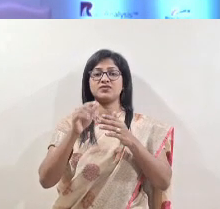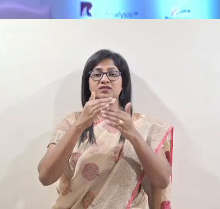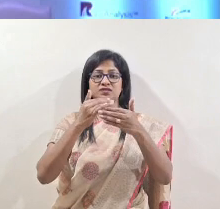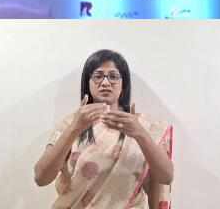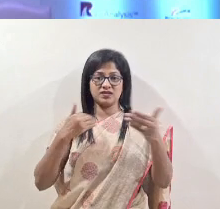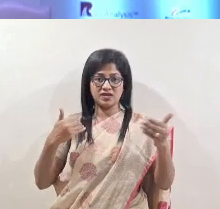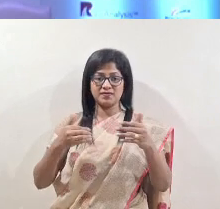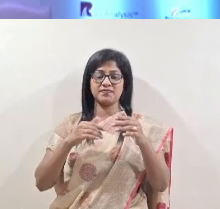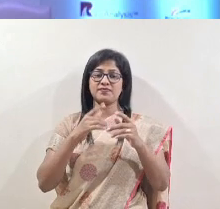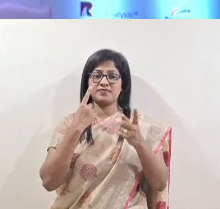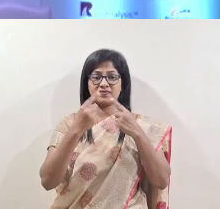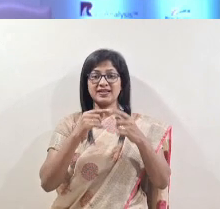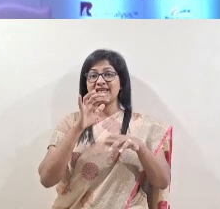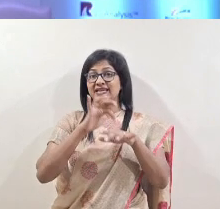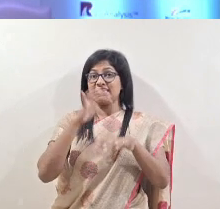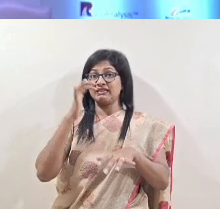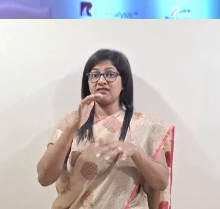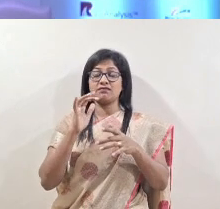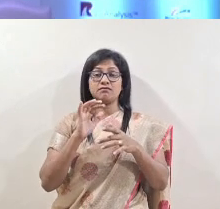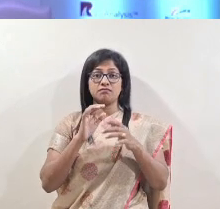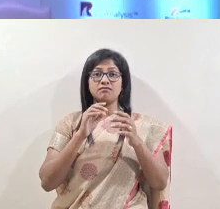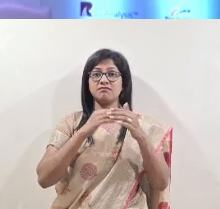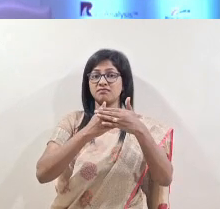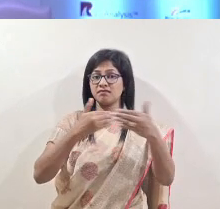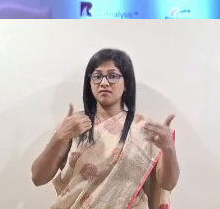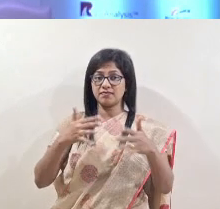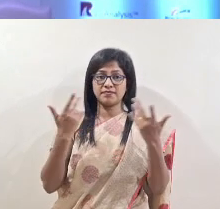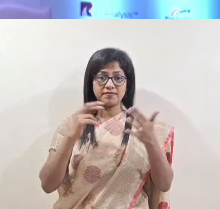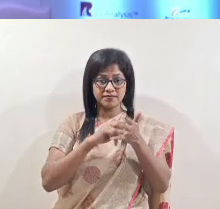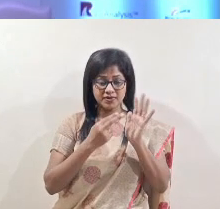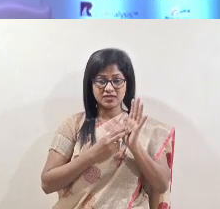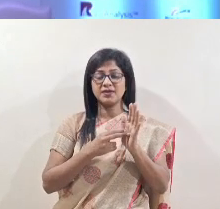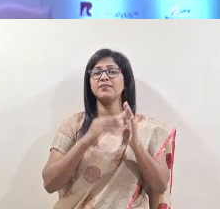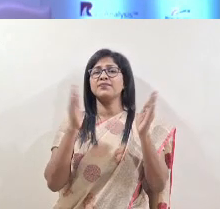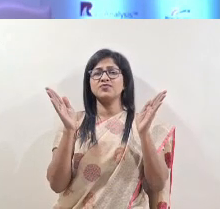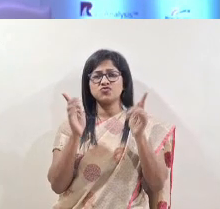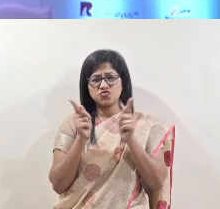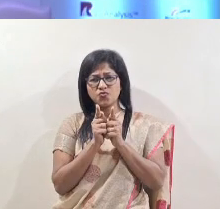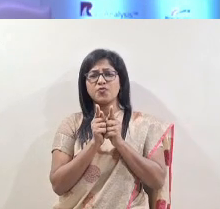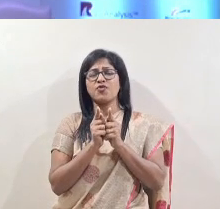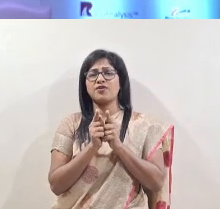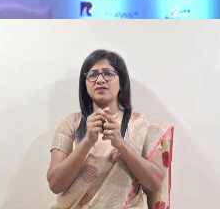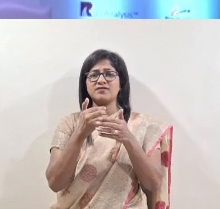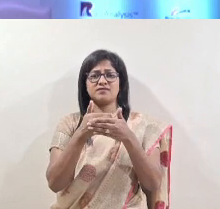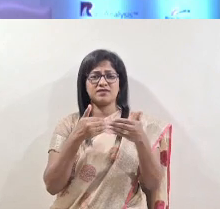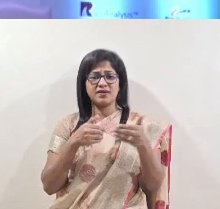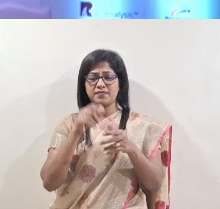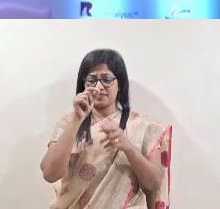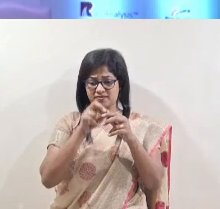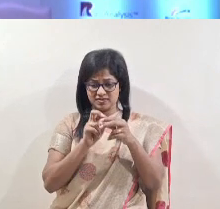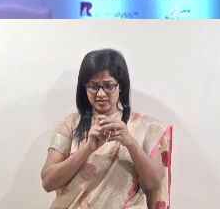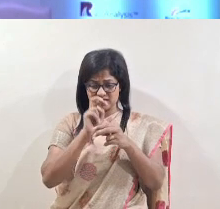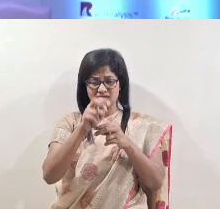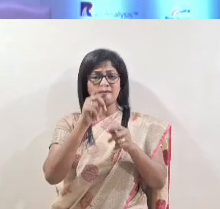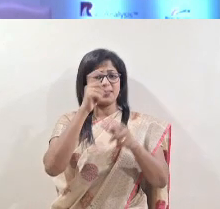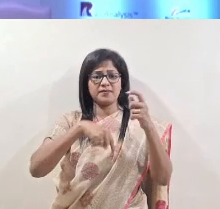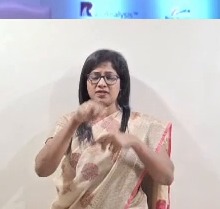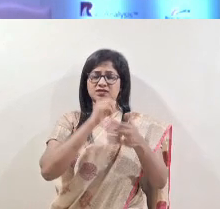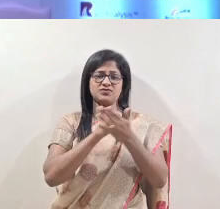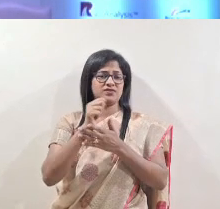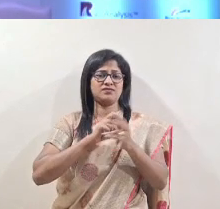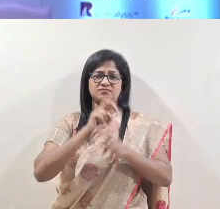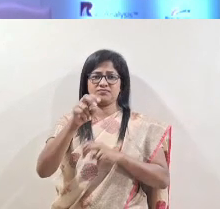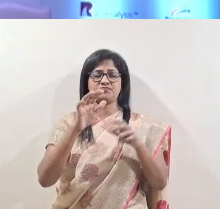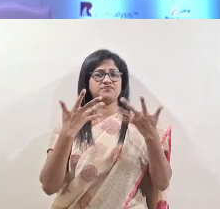gap. So what is critical gap? Critical gap is basically a minimum gap below which pedestrians will not try to cross the road.